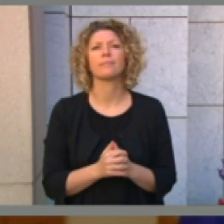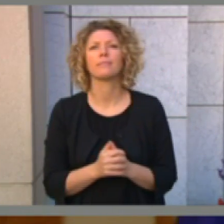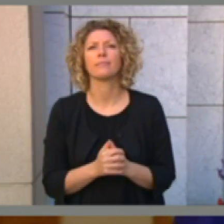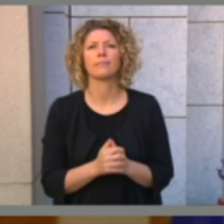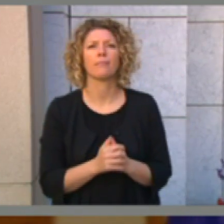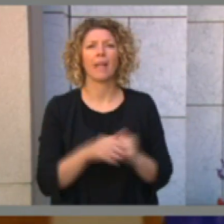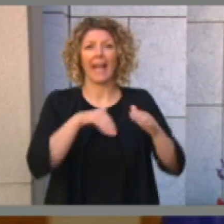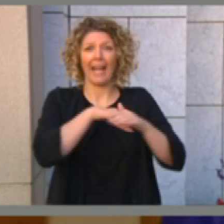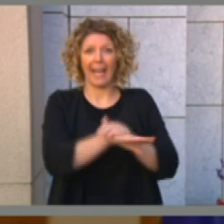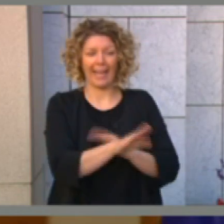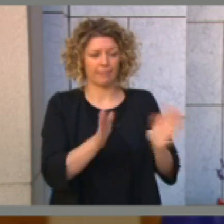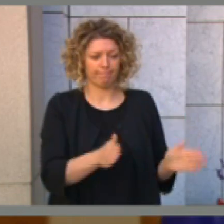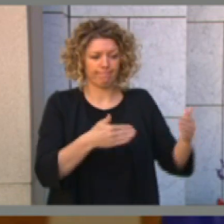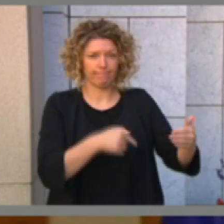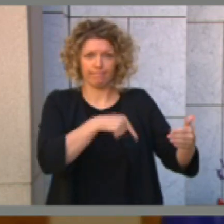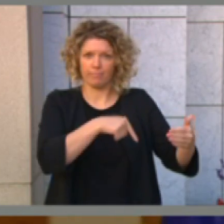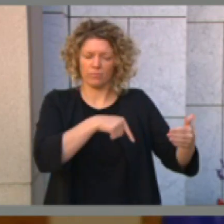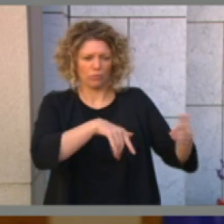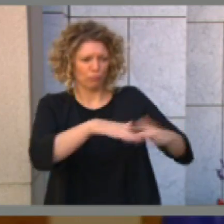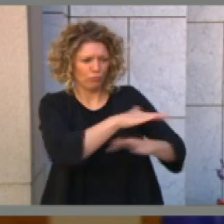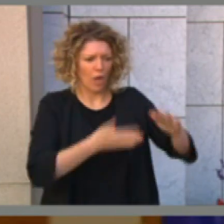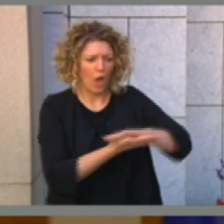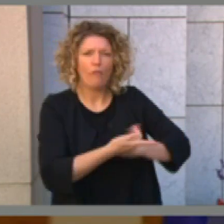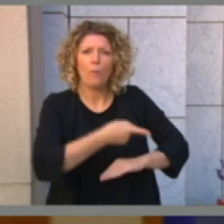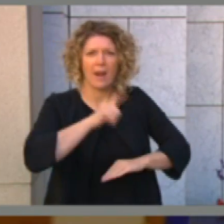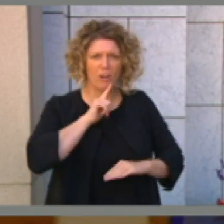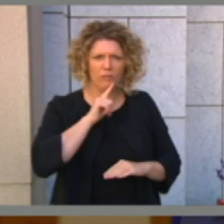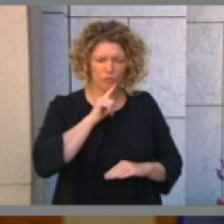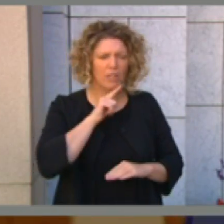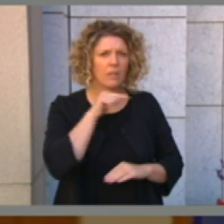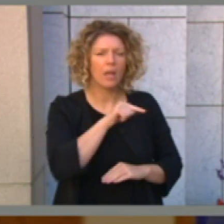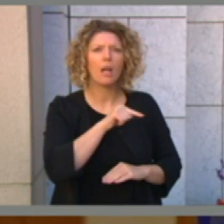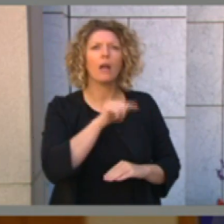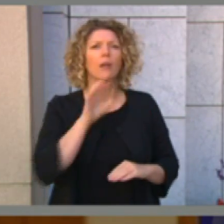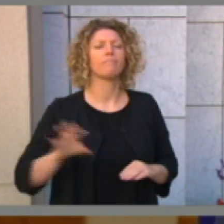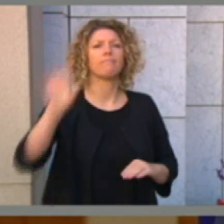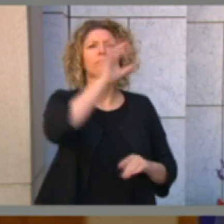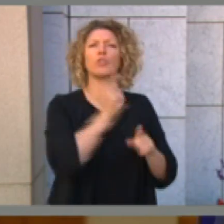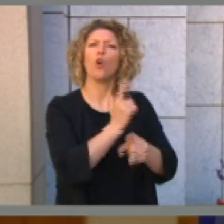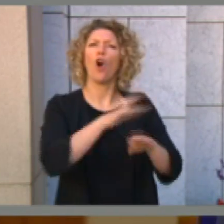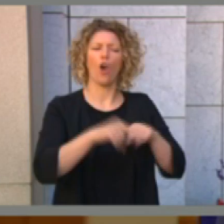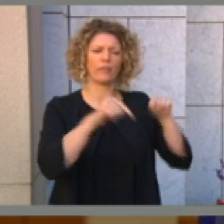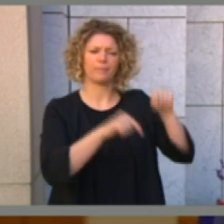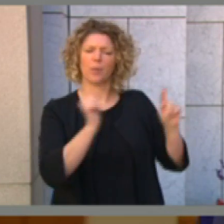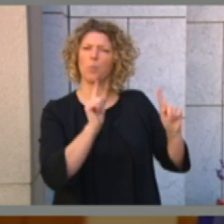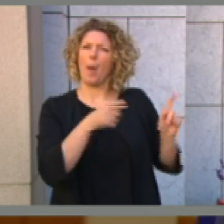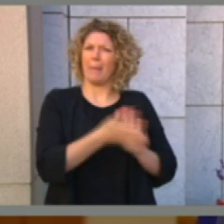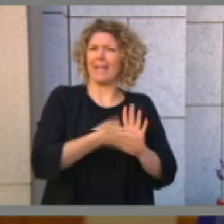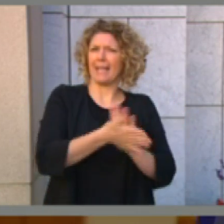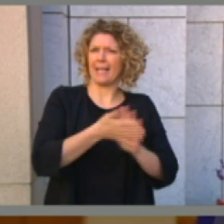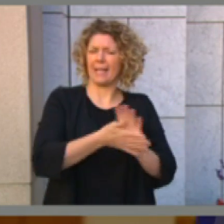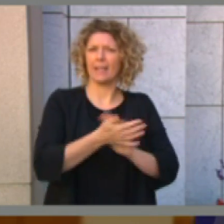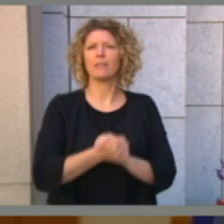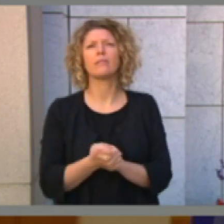gatherings indoor of less than 100 people are being worked on by the states and territories in terms of their practical implication. I want to